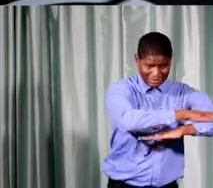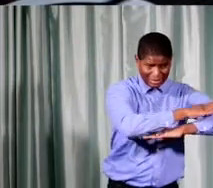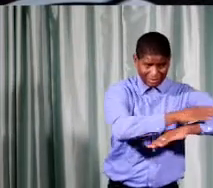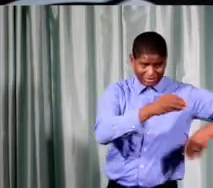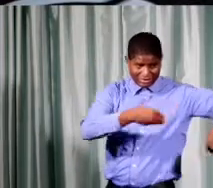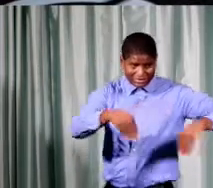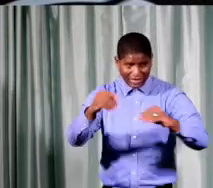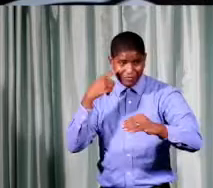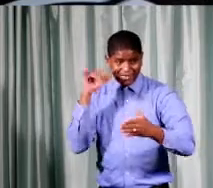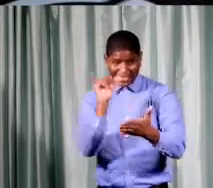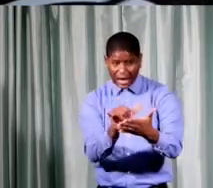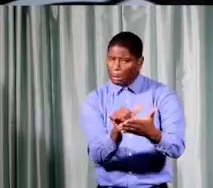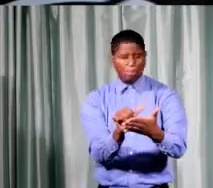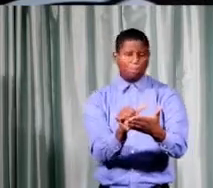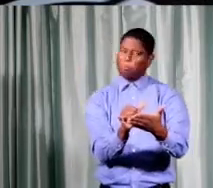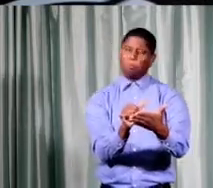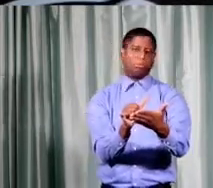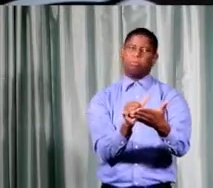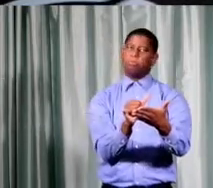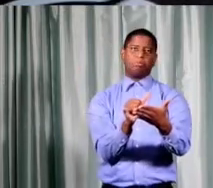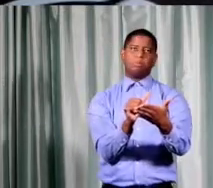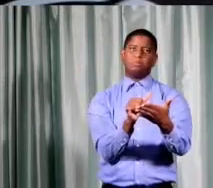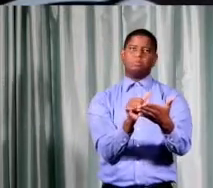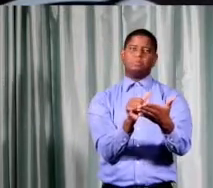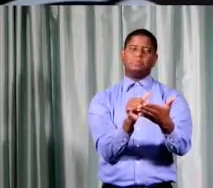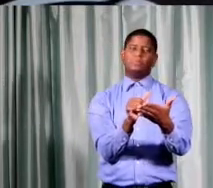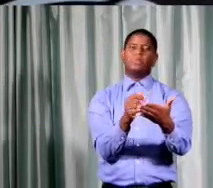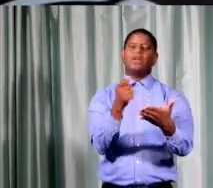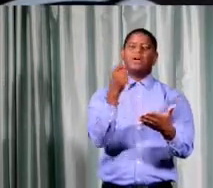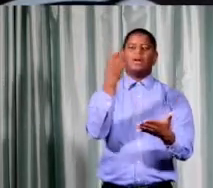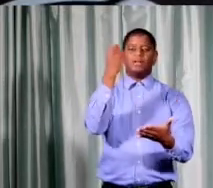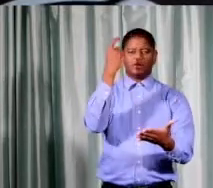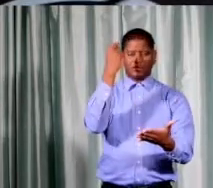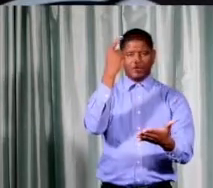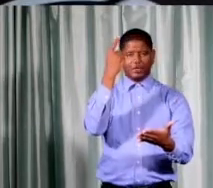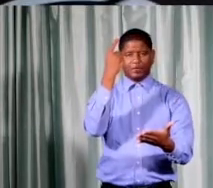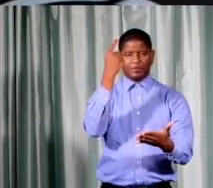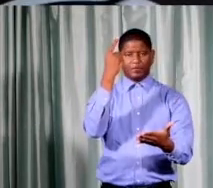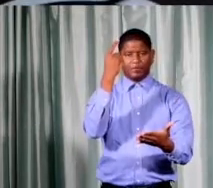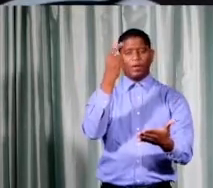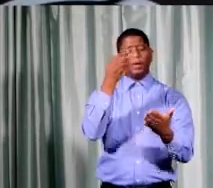Reason being is accounting is supposed to be, where is it?